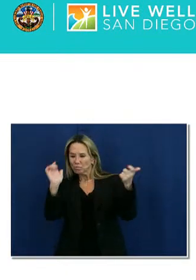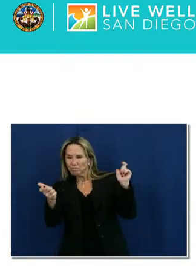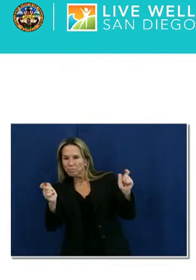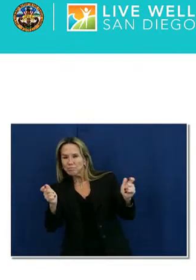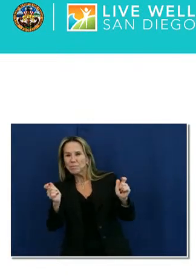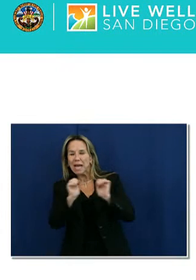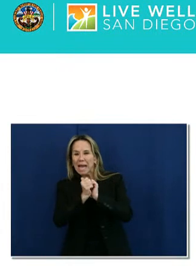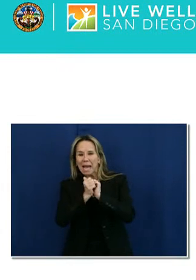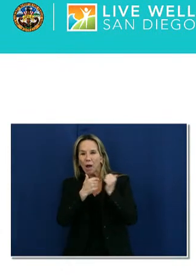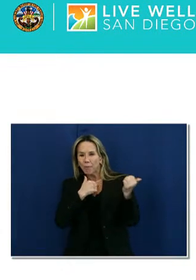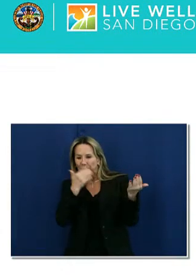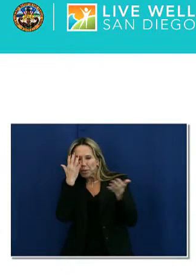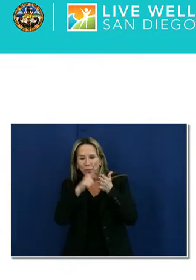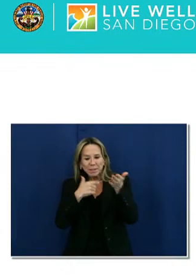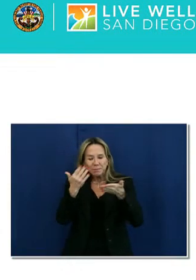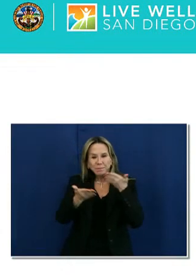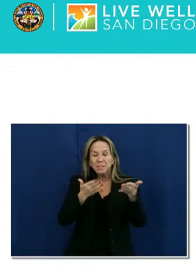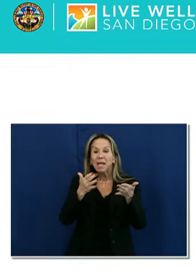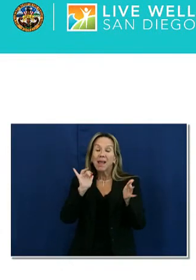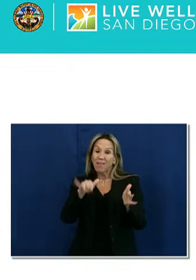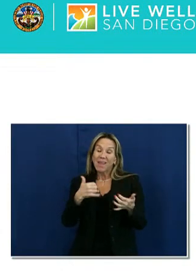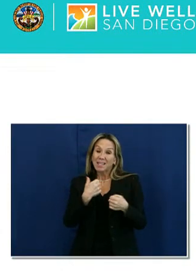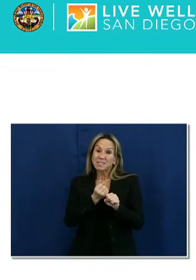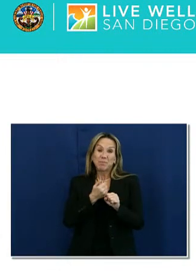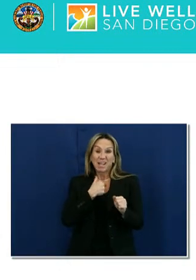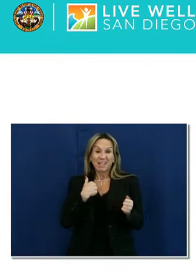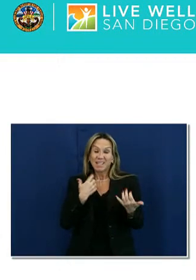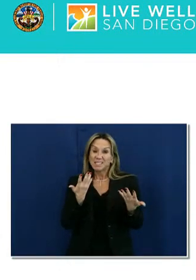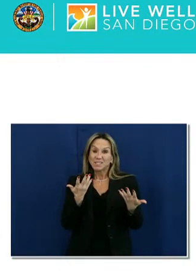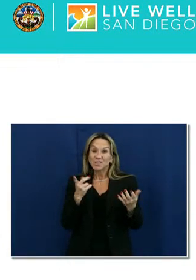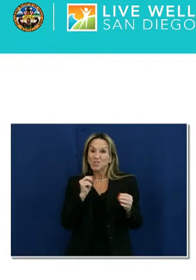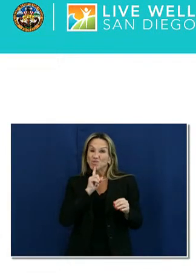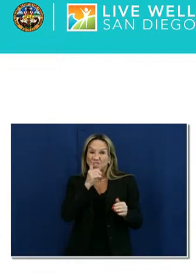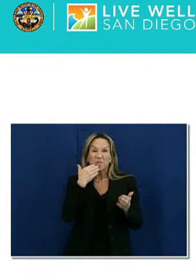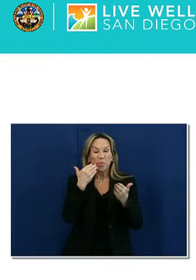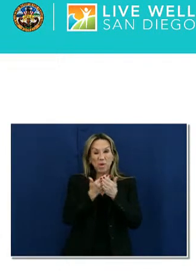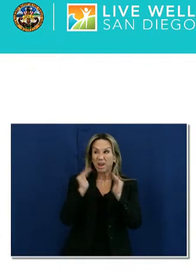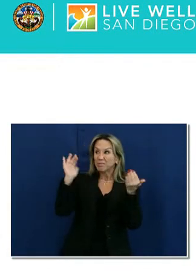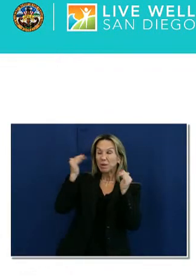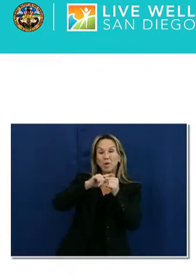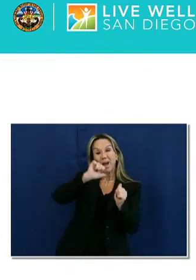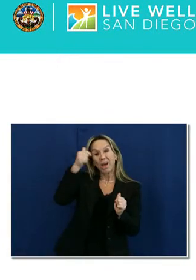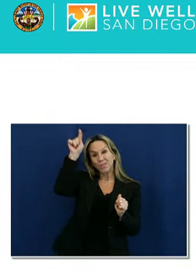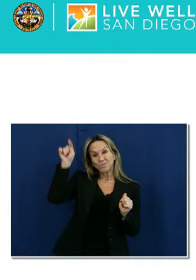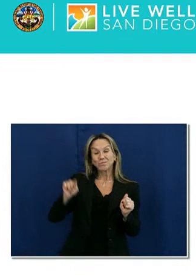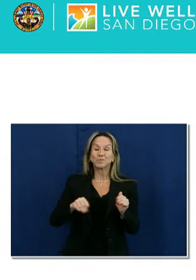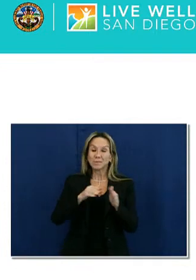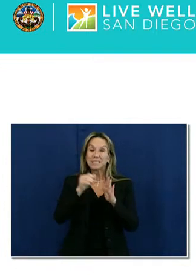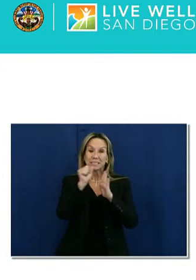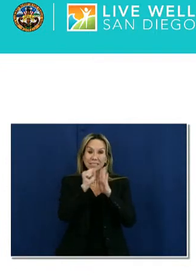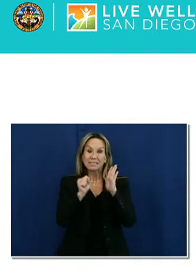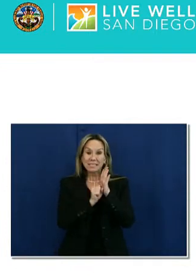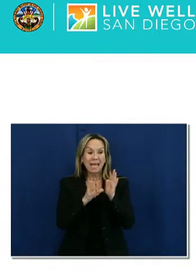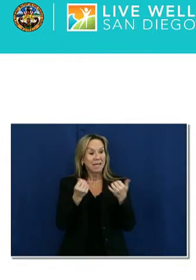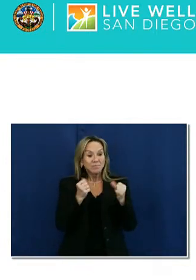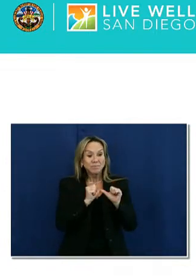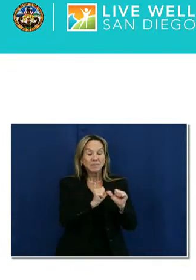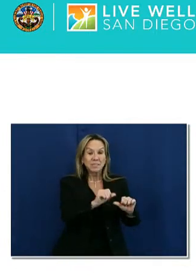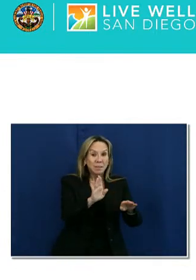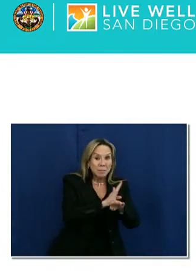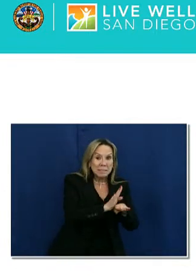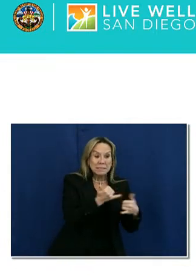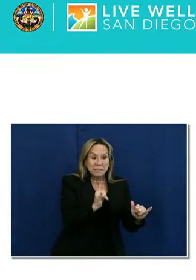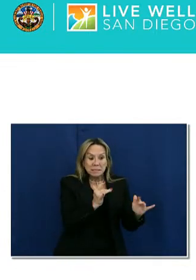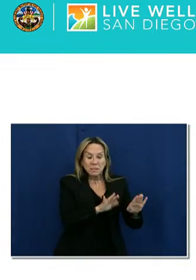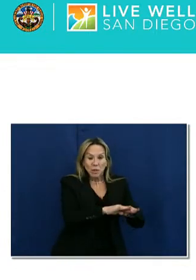factor, to be well above the statewide average is what's allowed us to keep our current business posture around openings. And so we're grateful